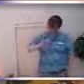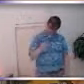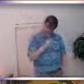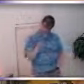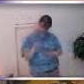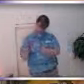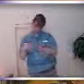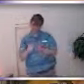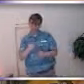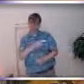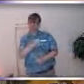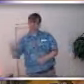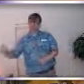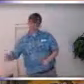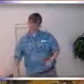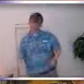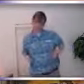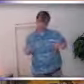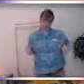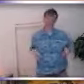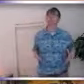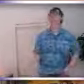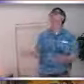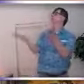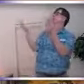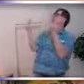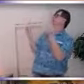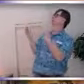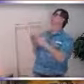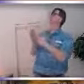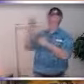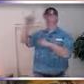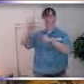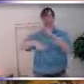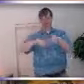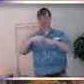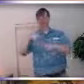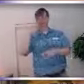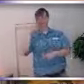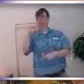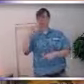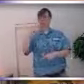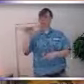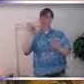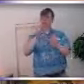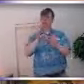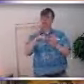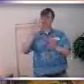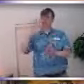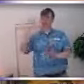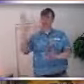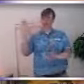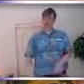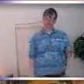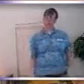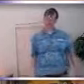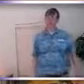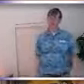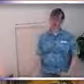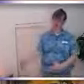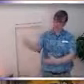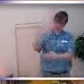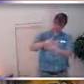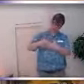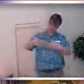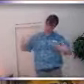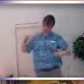for everybody to come up. How do you do that? Well, you have to do the inner work. You have